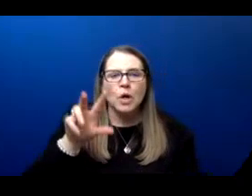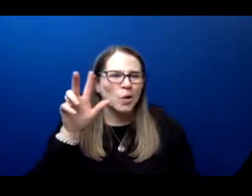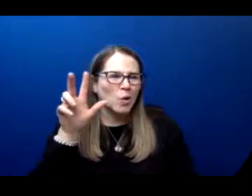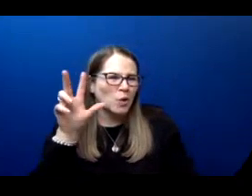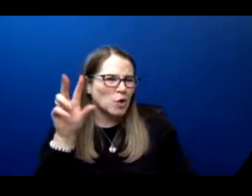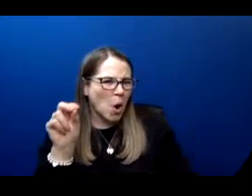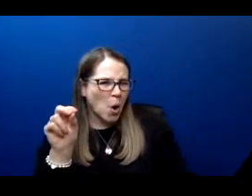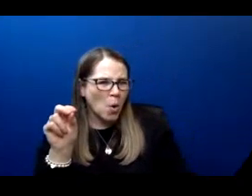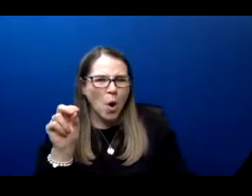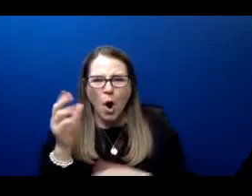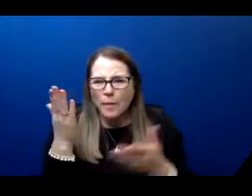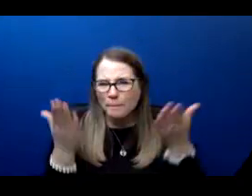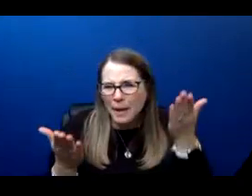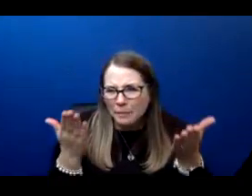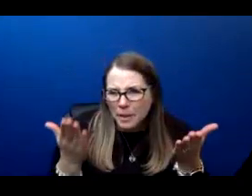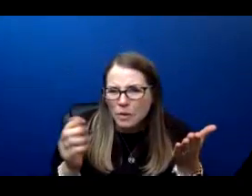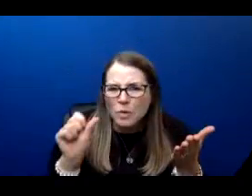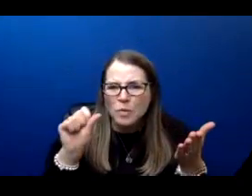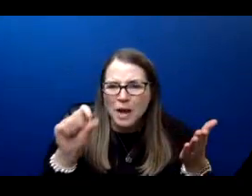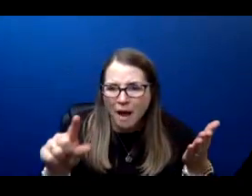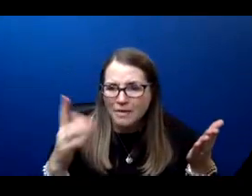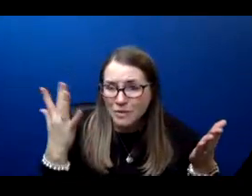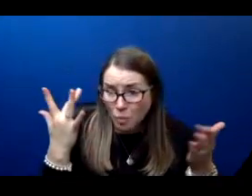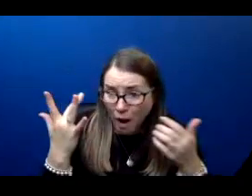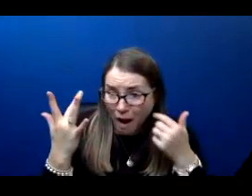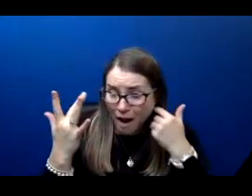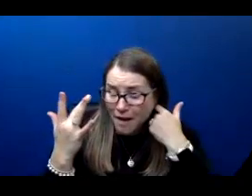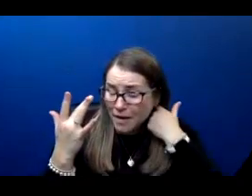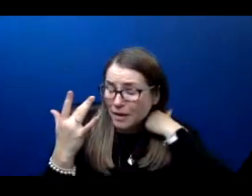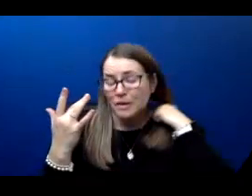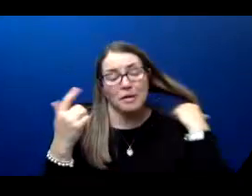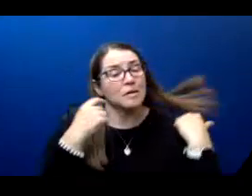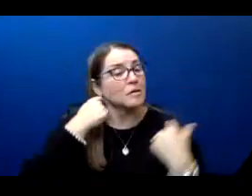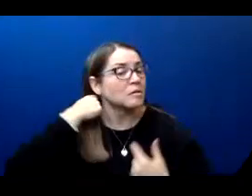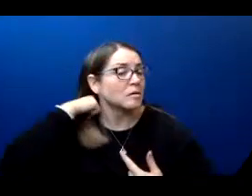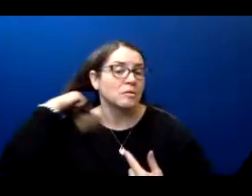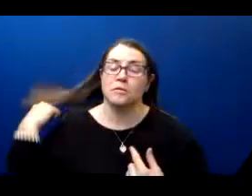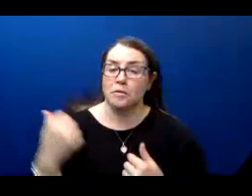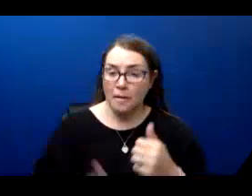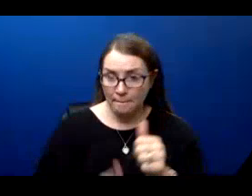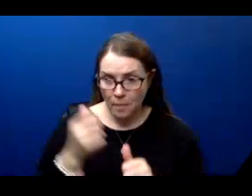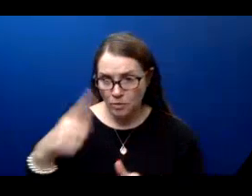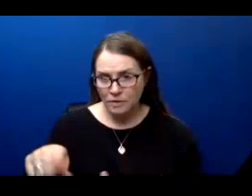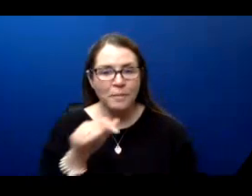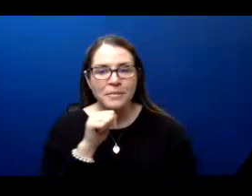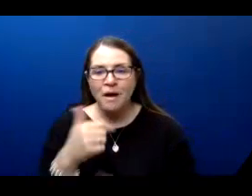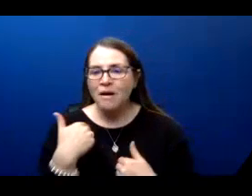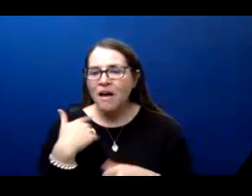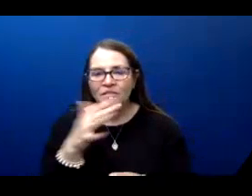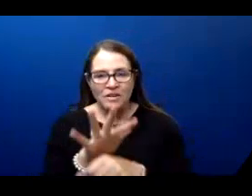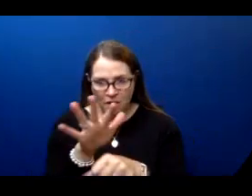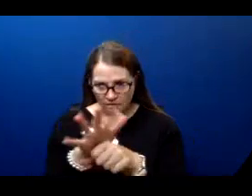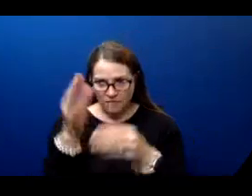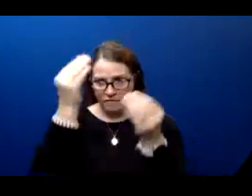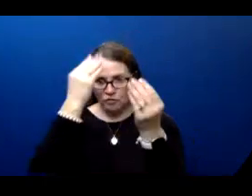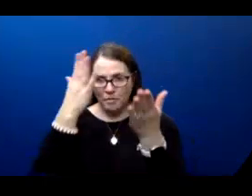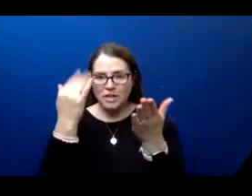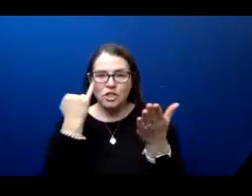why they would not be willing to get the vaccine, and the majority said that they did not have enough information how well it